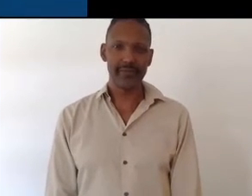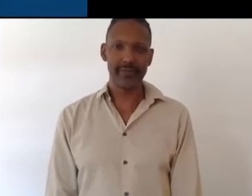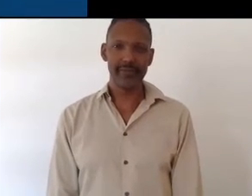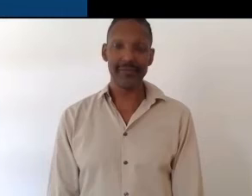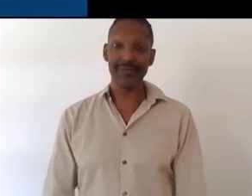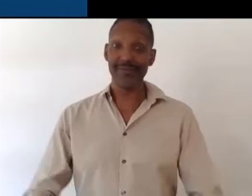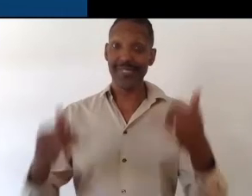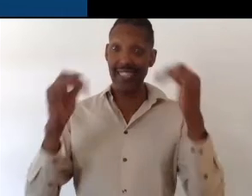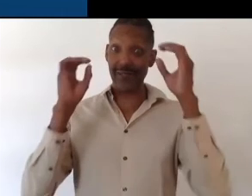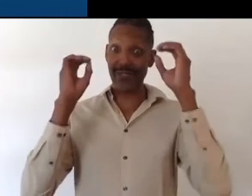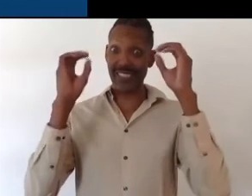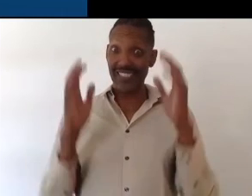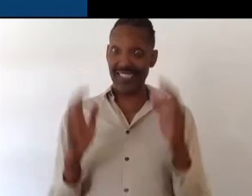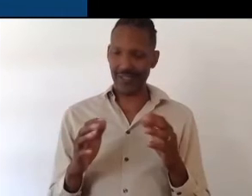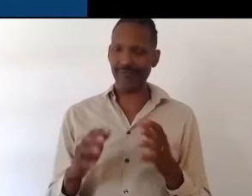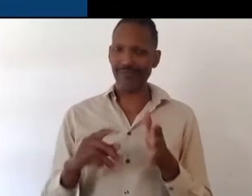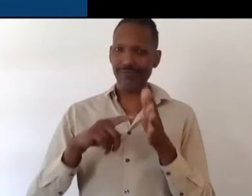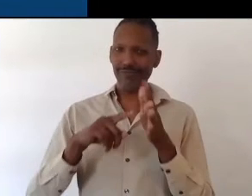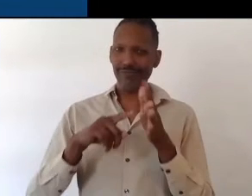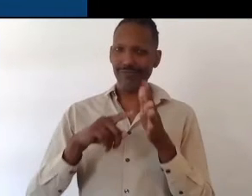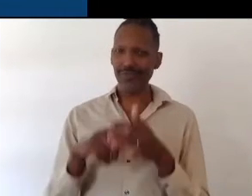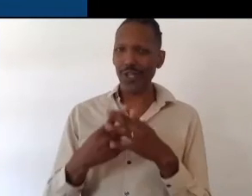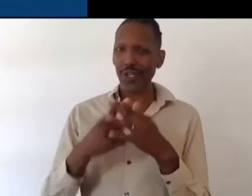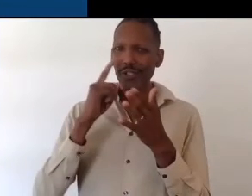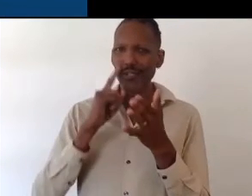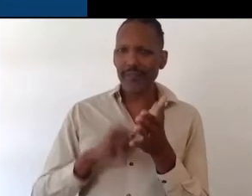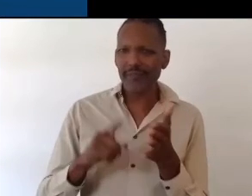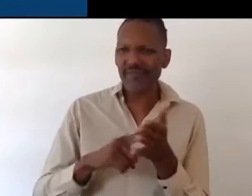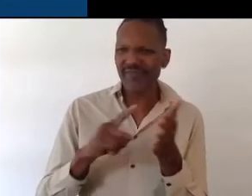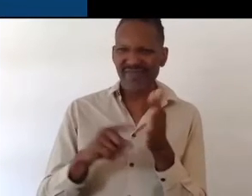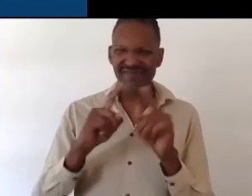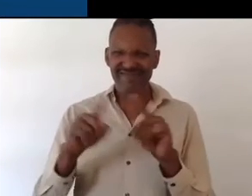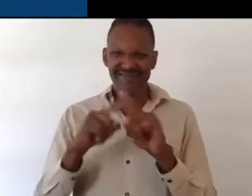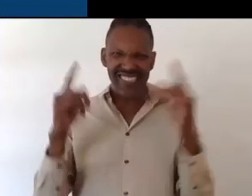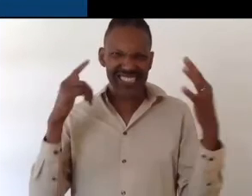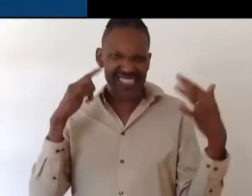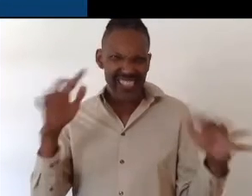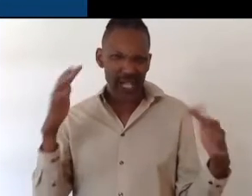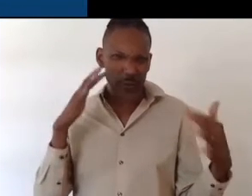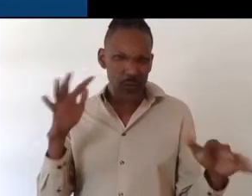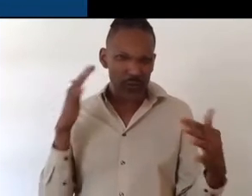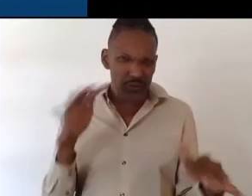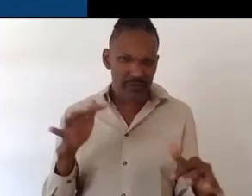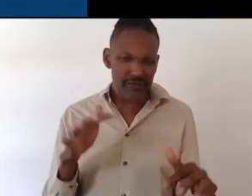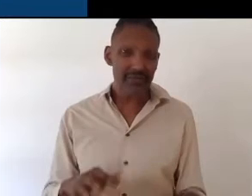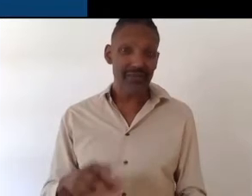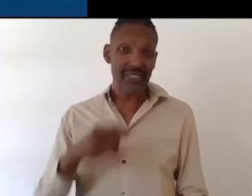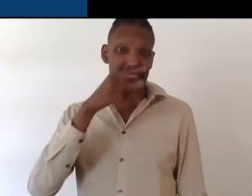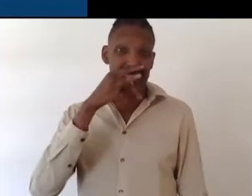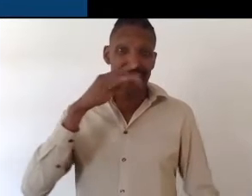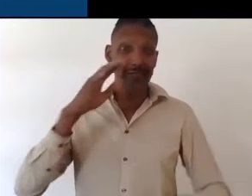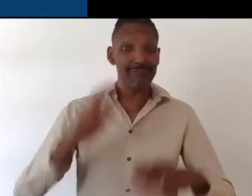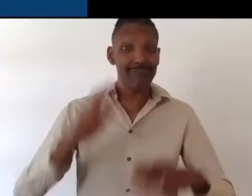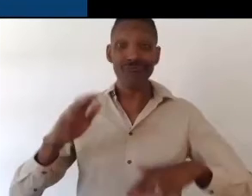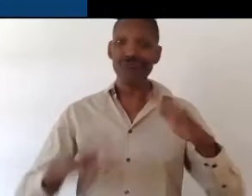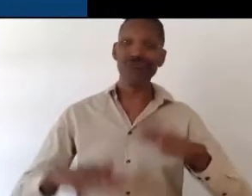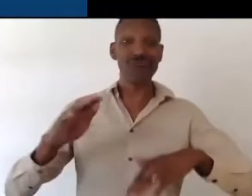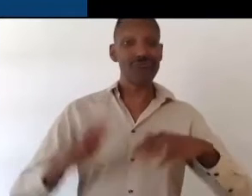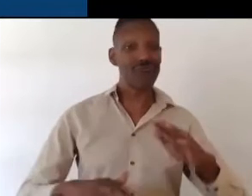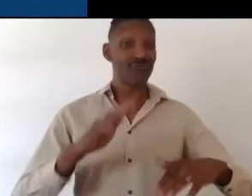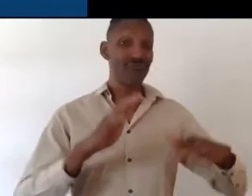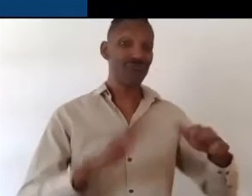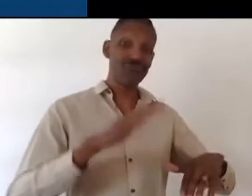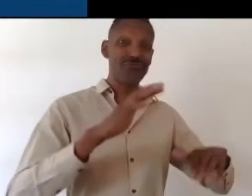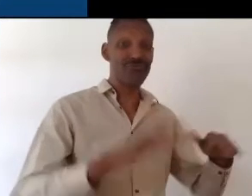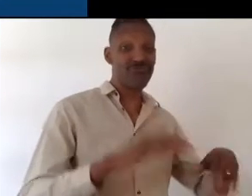different types of drums, and using everyday items to make different sounds on the drums.